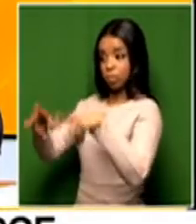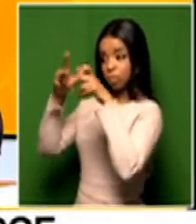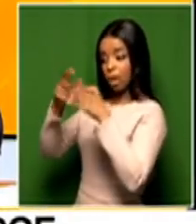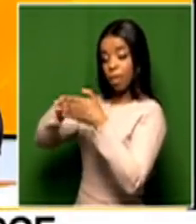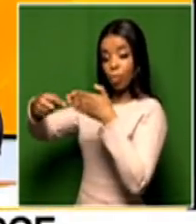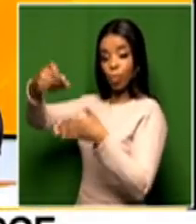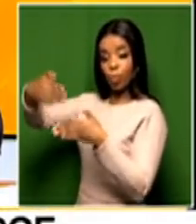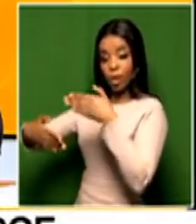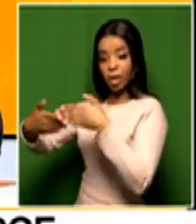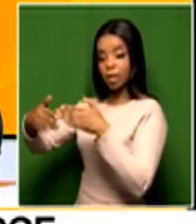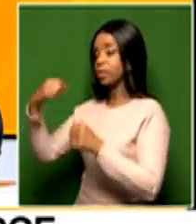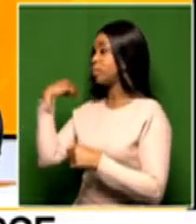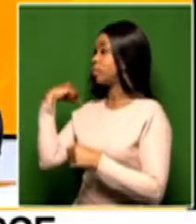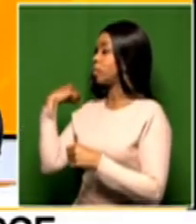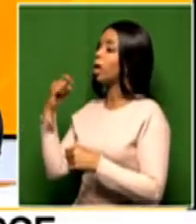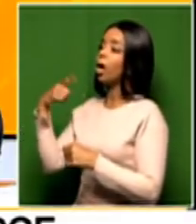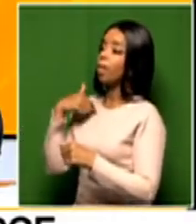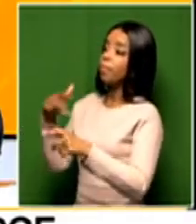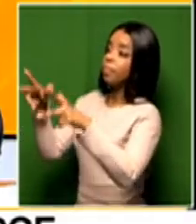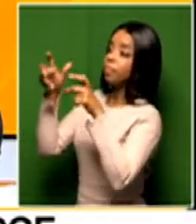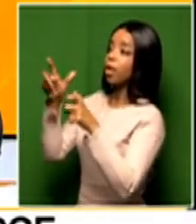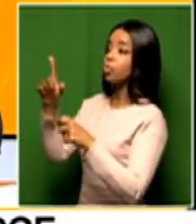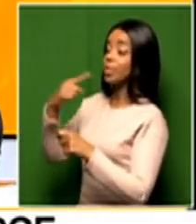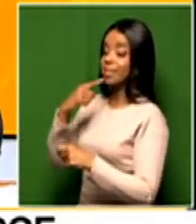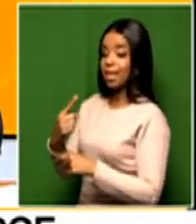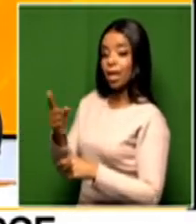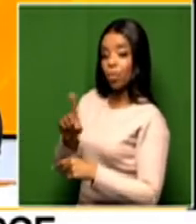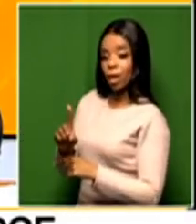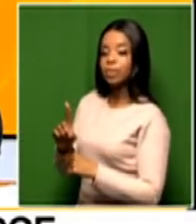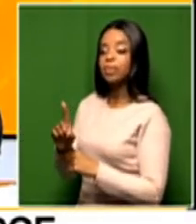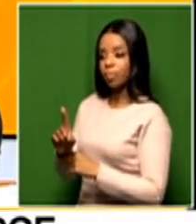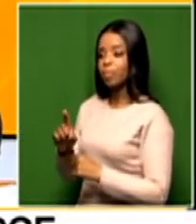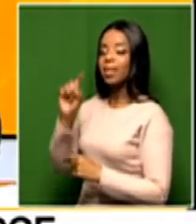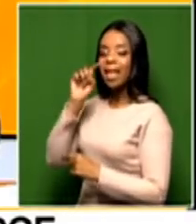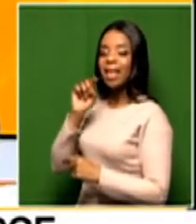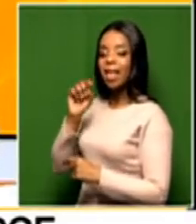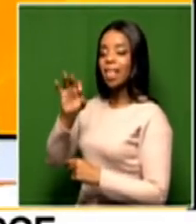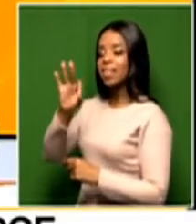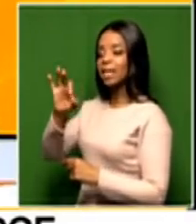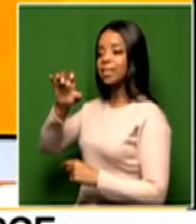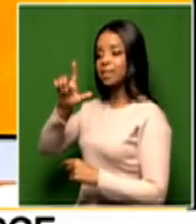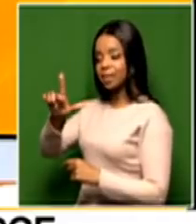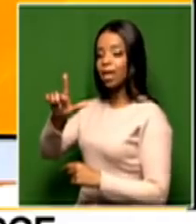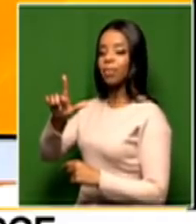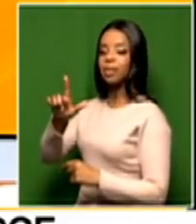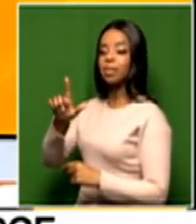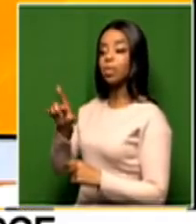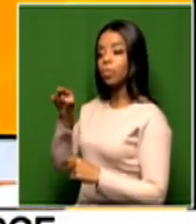weekend, you say that the 37-year-old secondary fence that was decommissioned